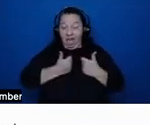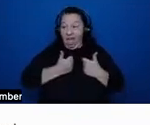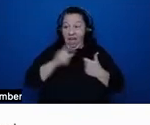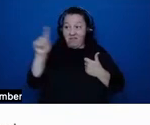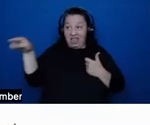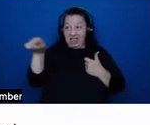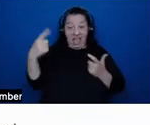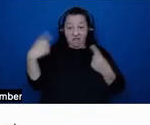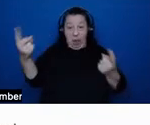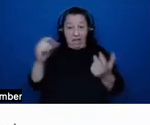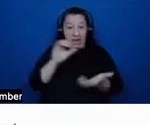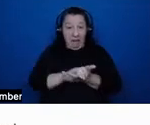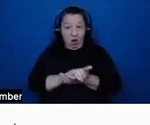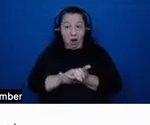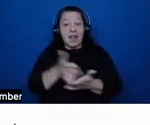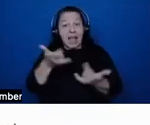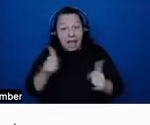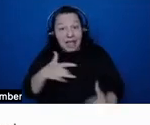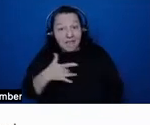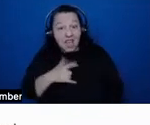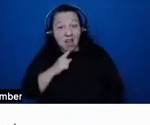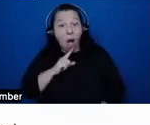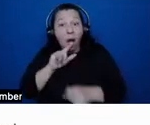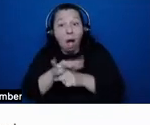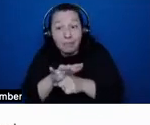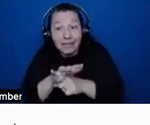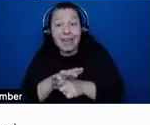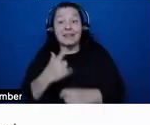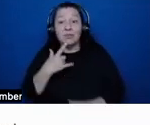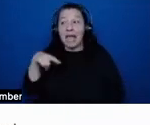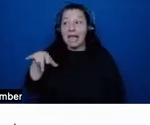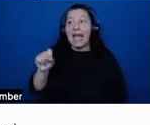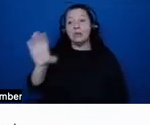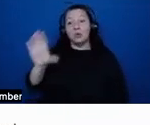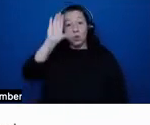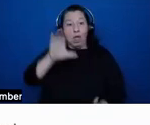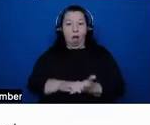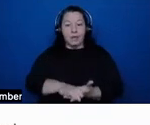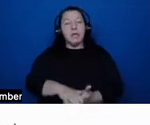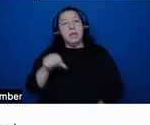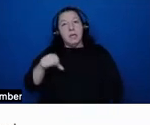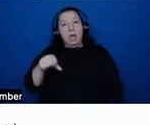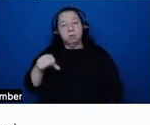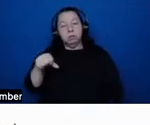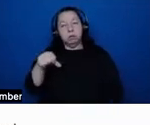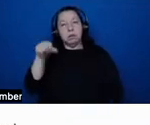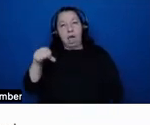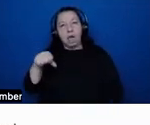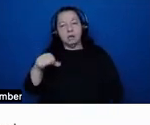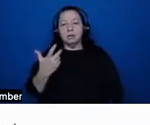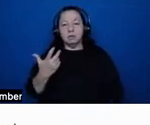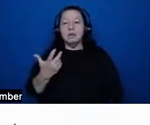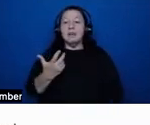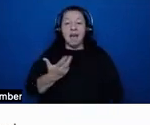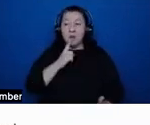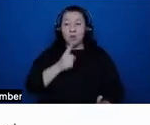feel this obligation to, say yes to their husband, right? Naming the fact that marital rape in Minnesota, at